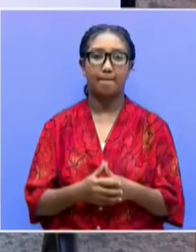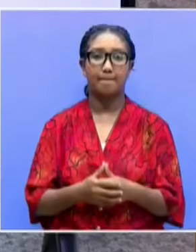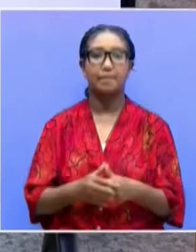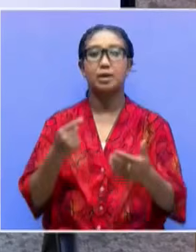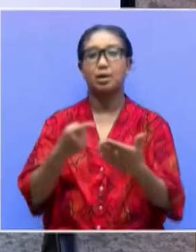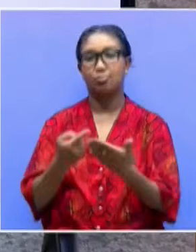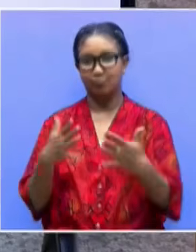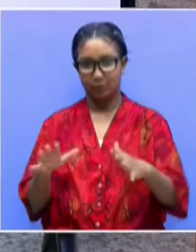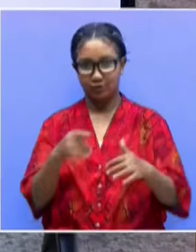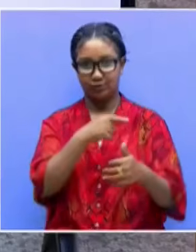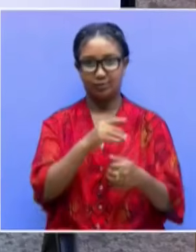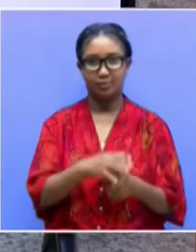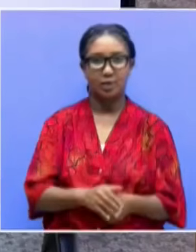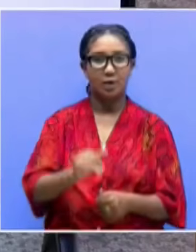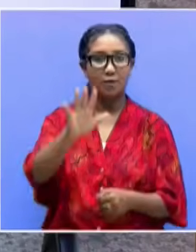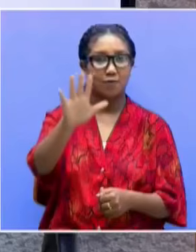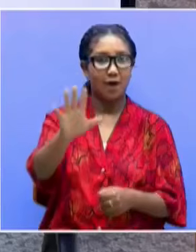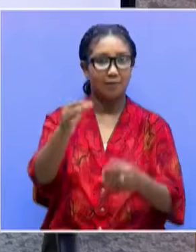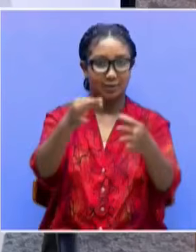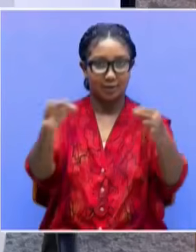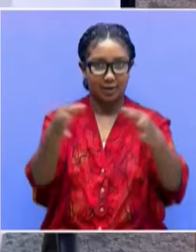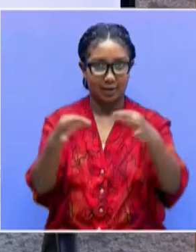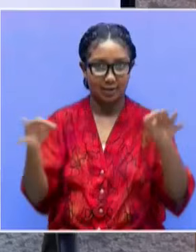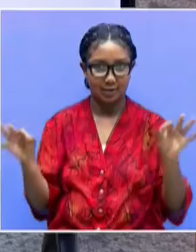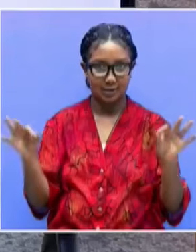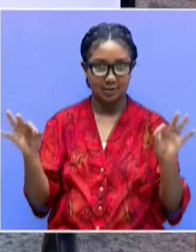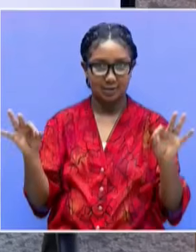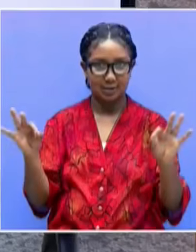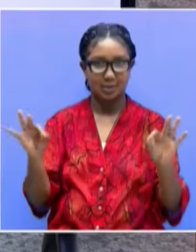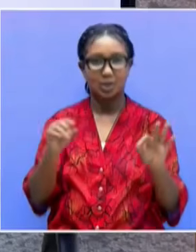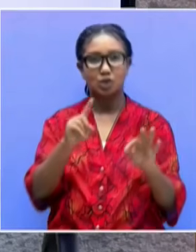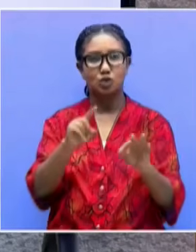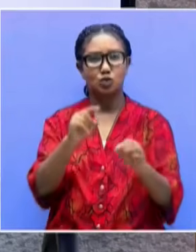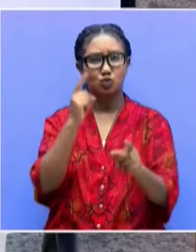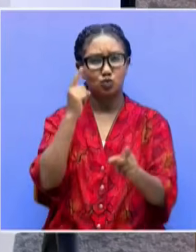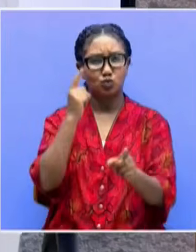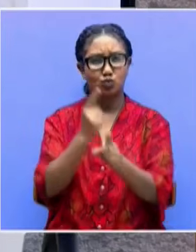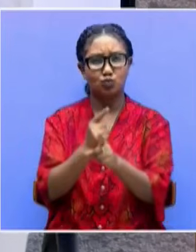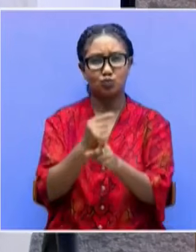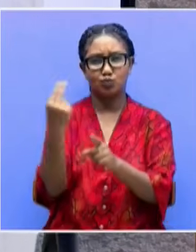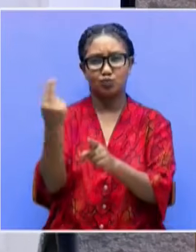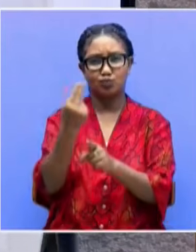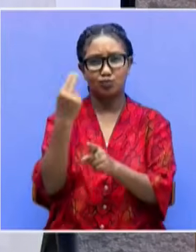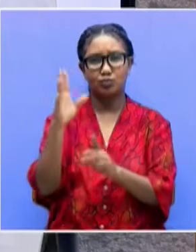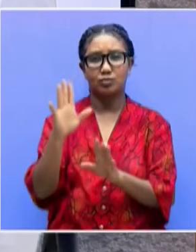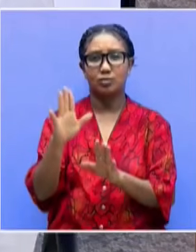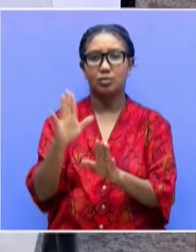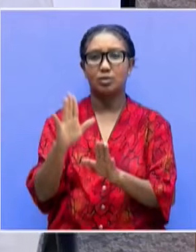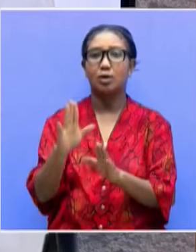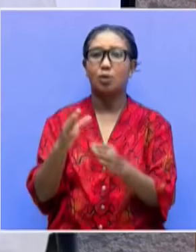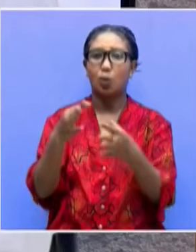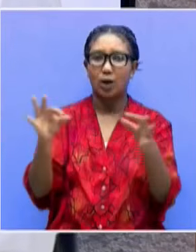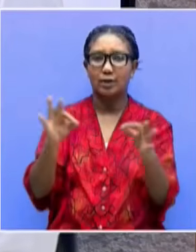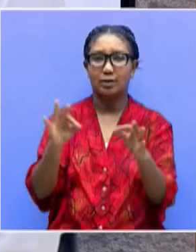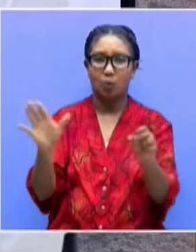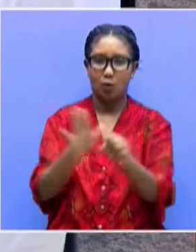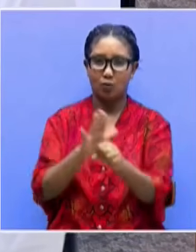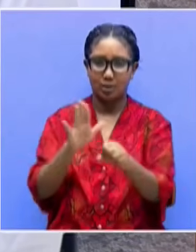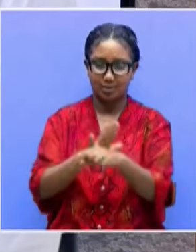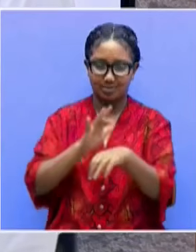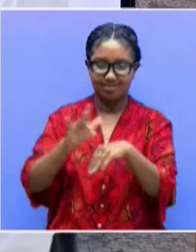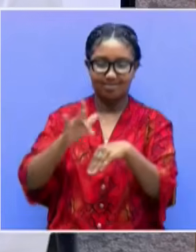Here we go. 5 sentences. Use the correct form of the verb in bracket and complete the